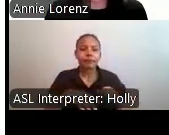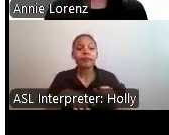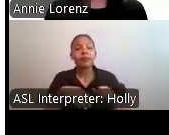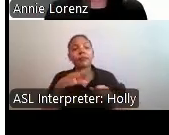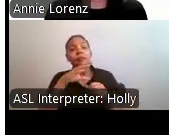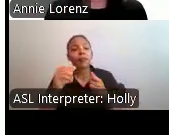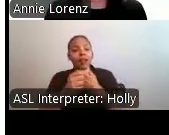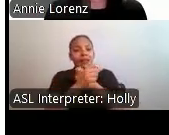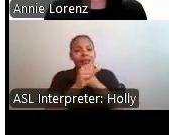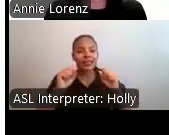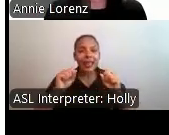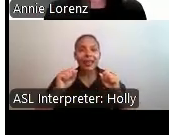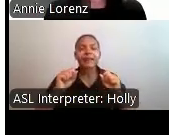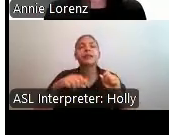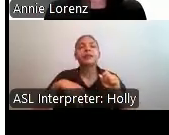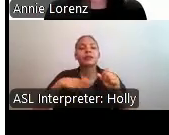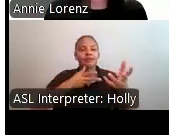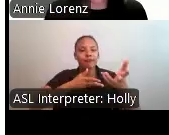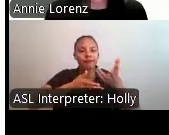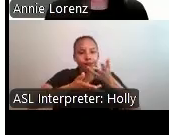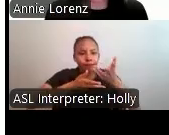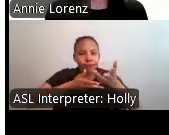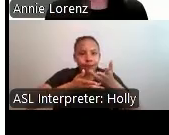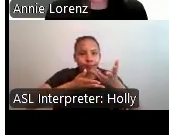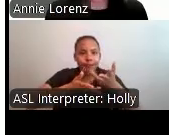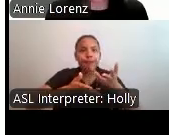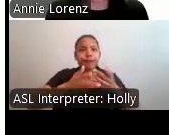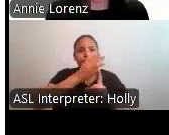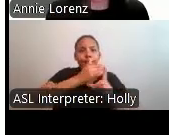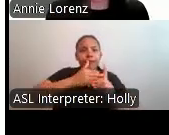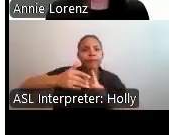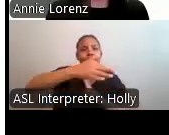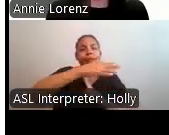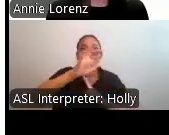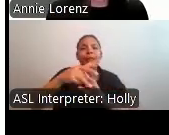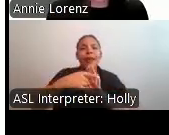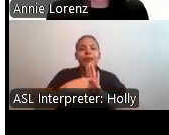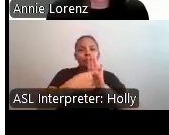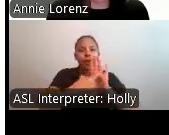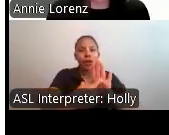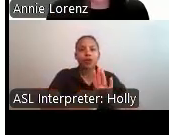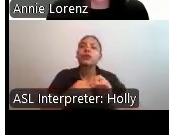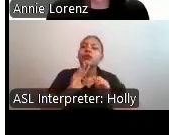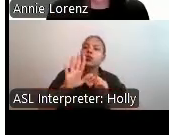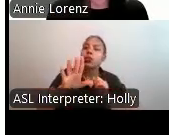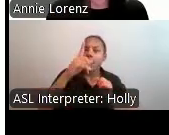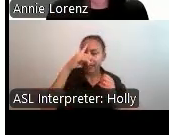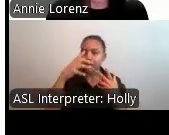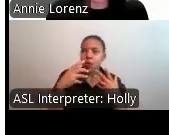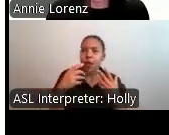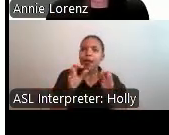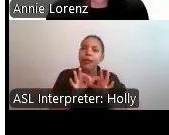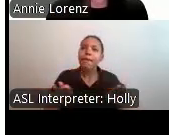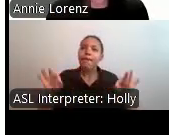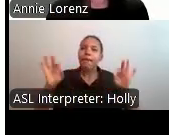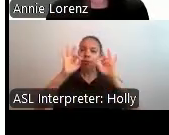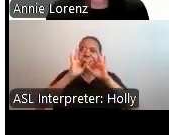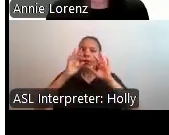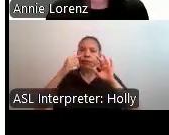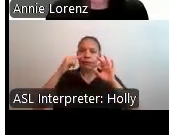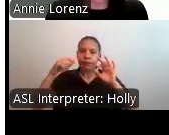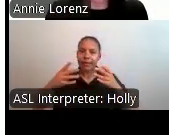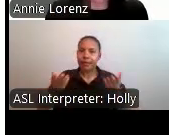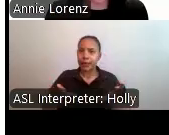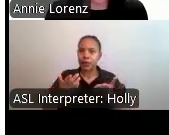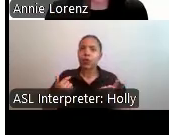interactions, we send a clear message: your mental health matters here. Now, these may seem like small steps, but together they